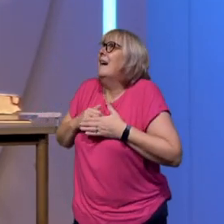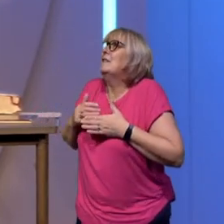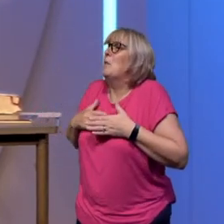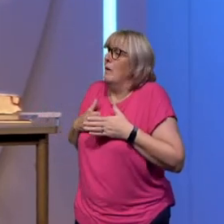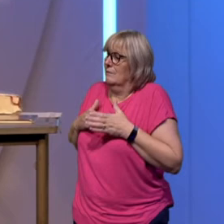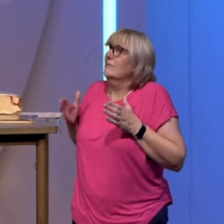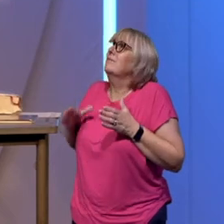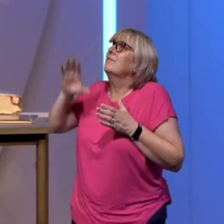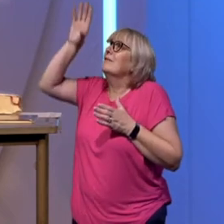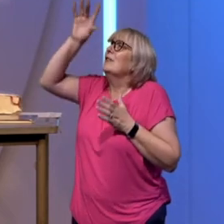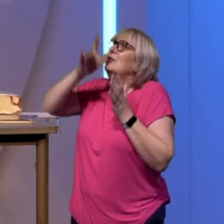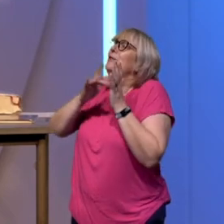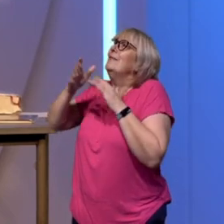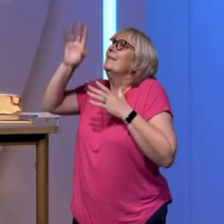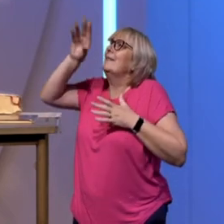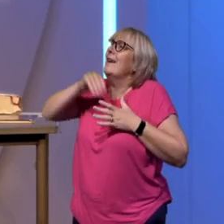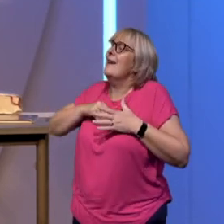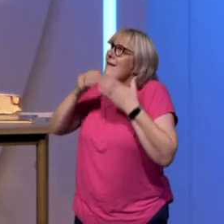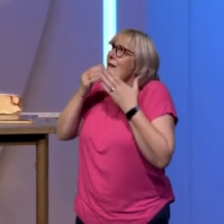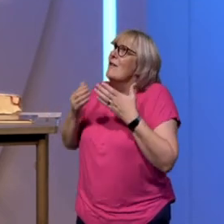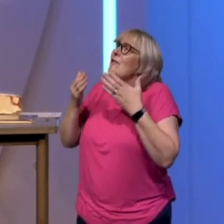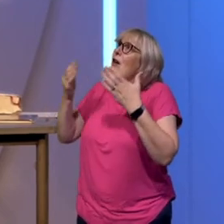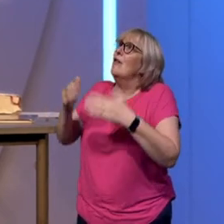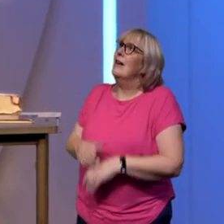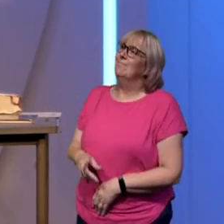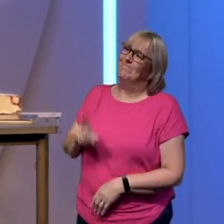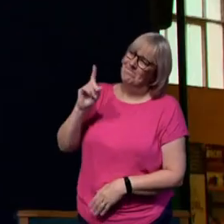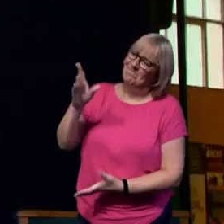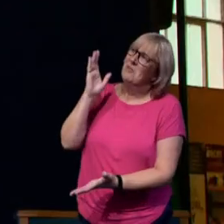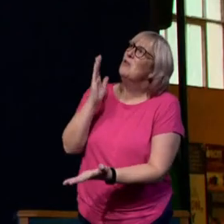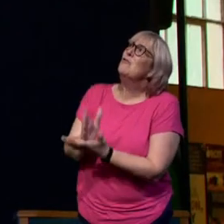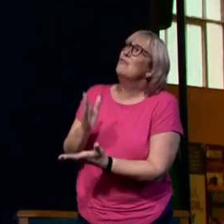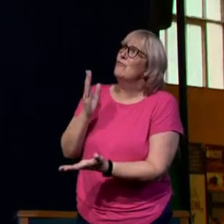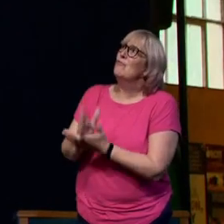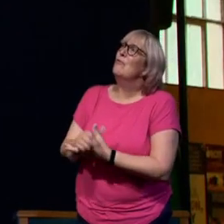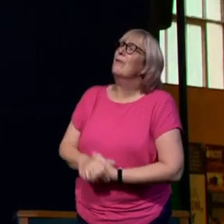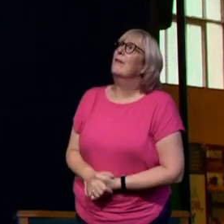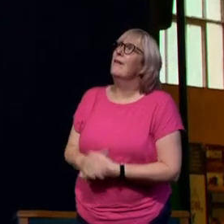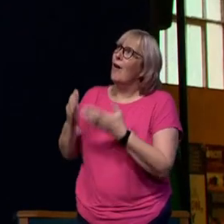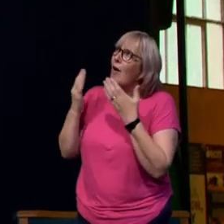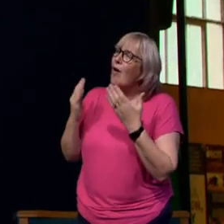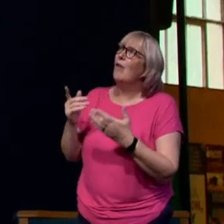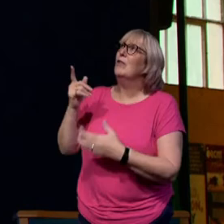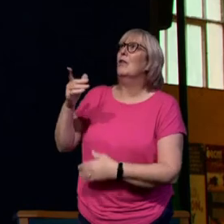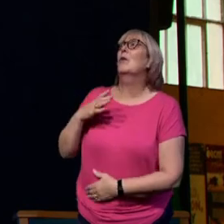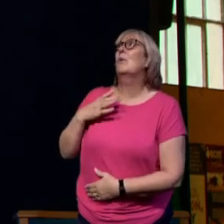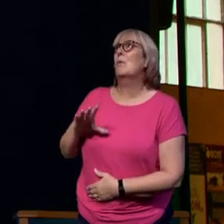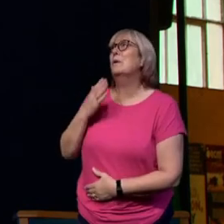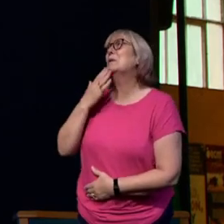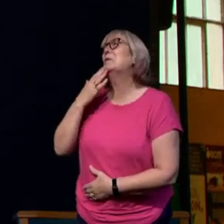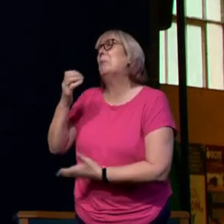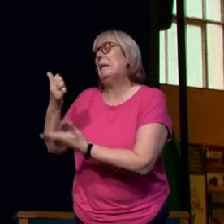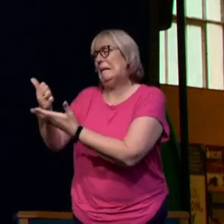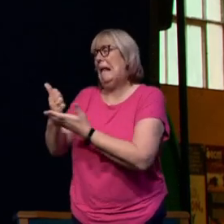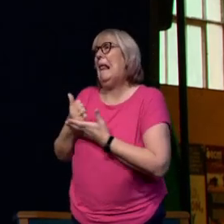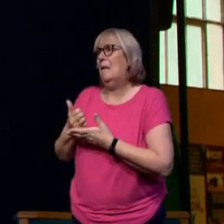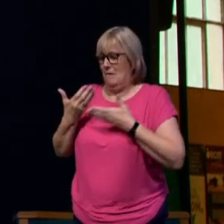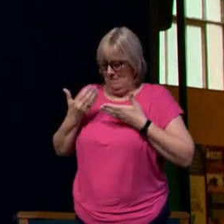honoured most of all. We're amazed, but that is the truth, and you know that. Lord, please help us in this session